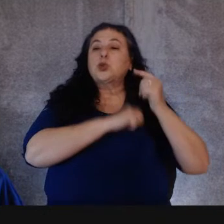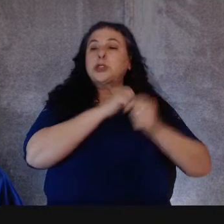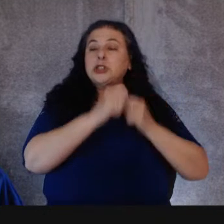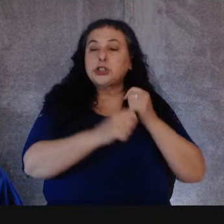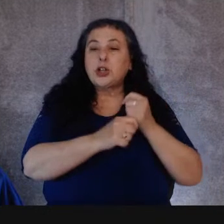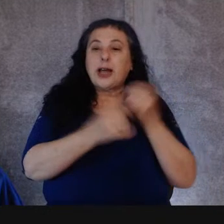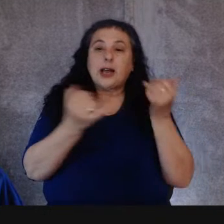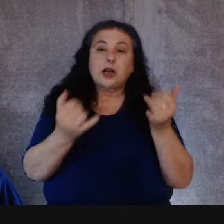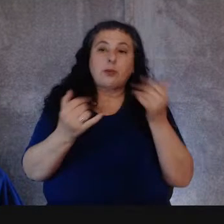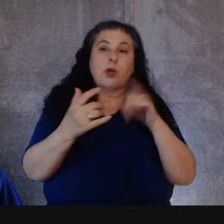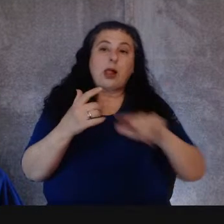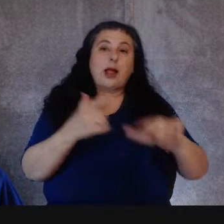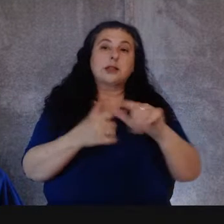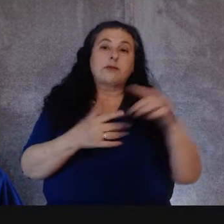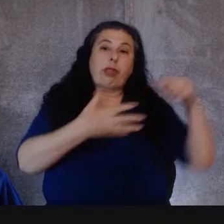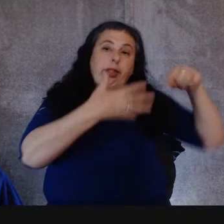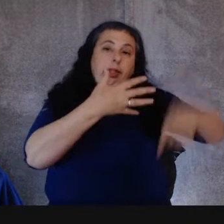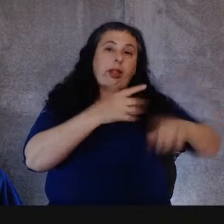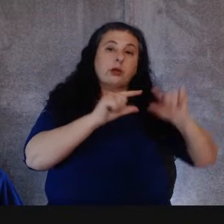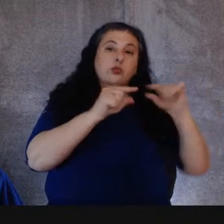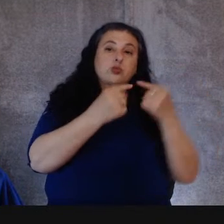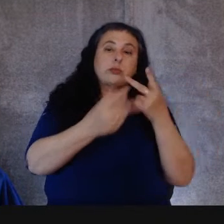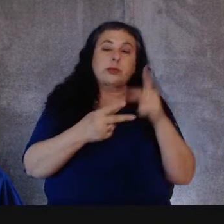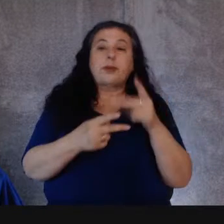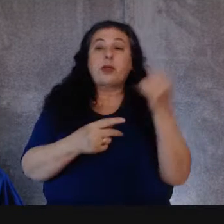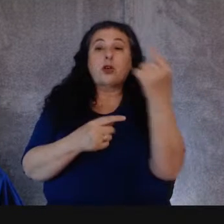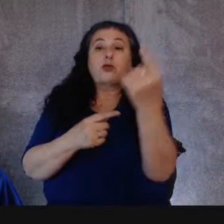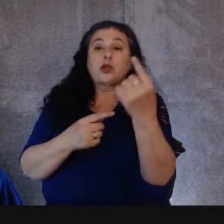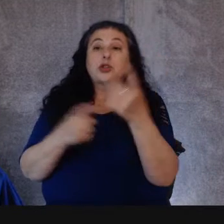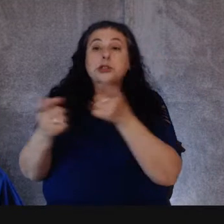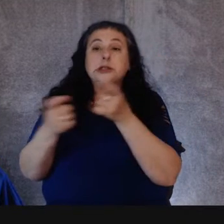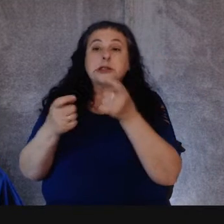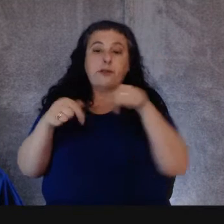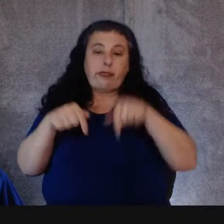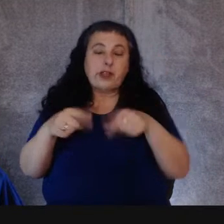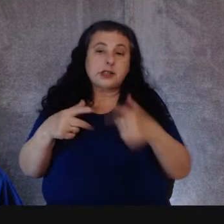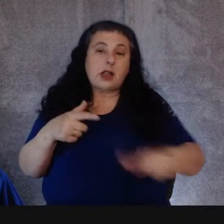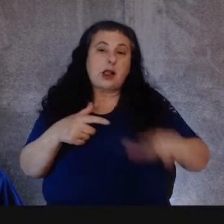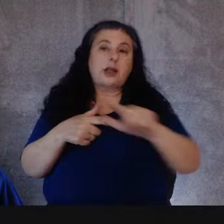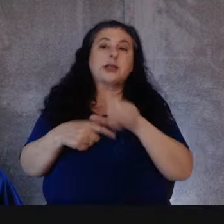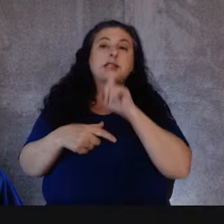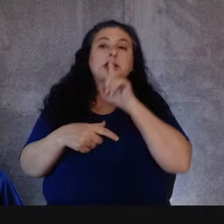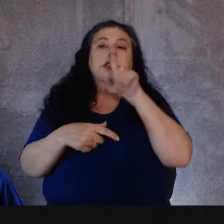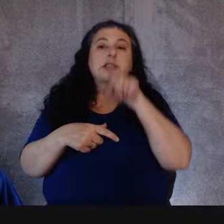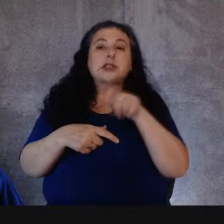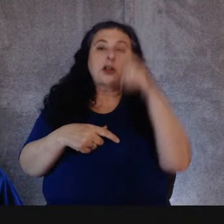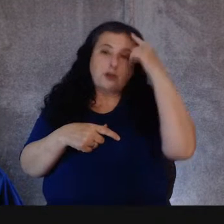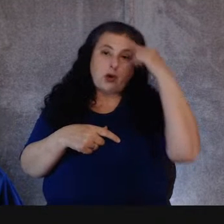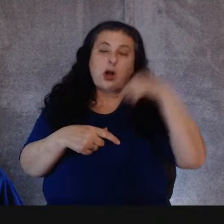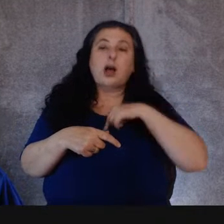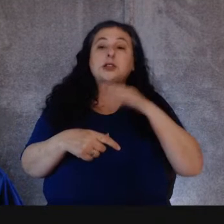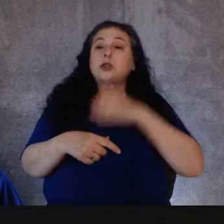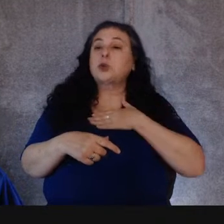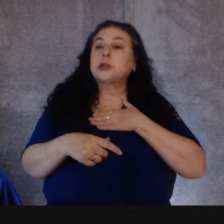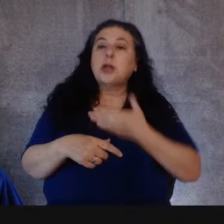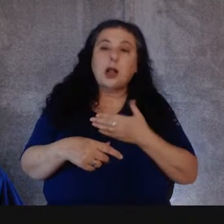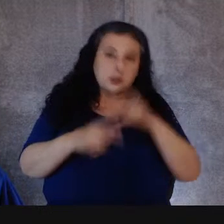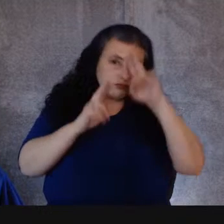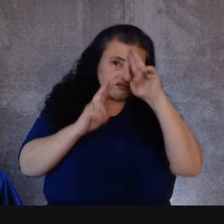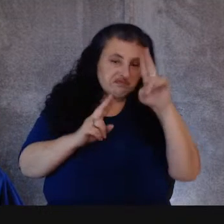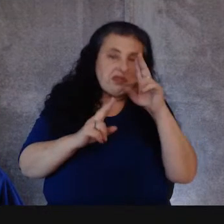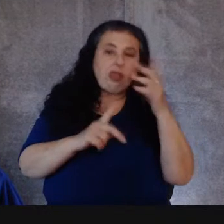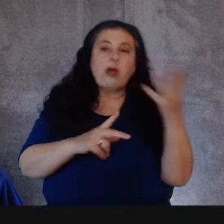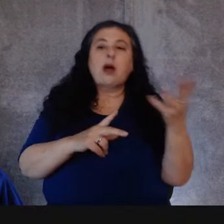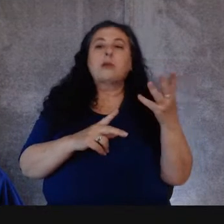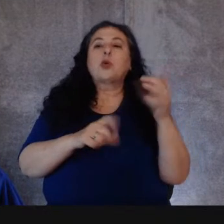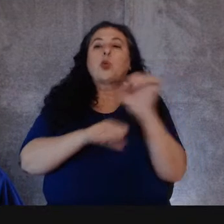peoples previously mentioned. They were the first stewards of this land, and it's necessary for us to acknowledge these Native nations, to work